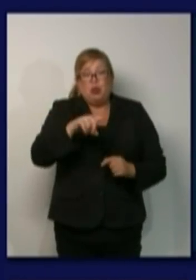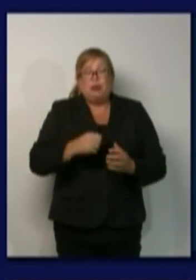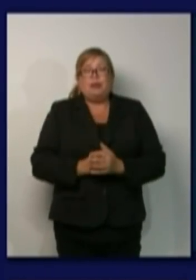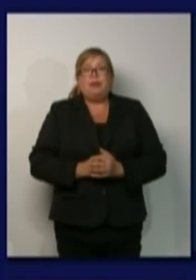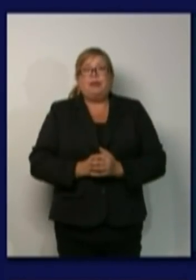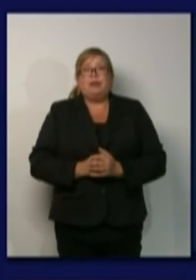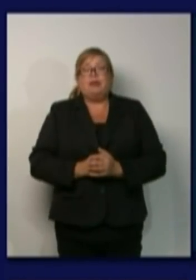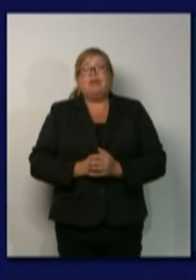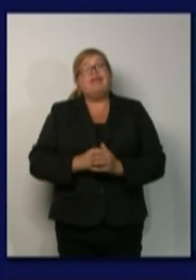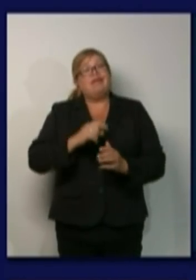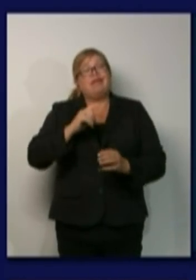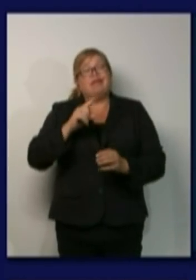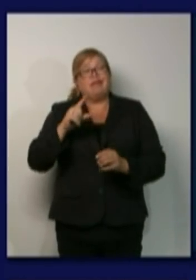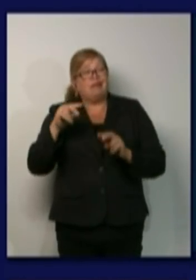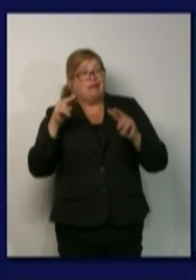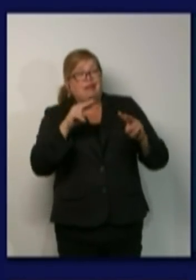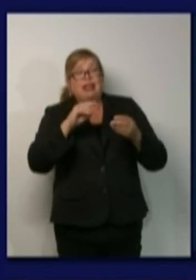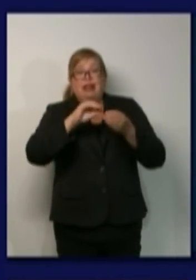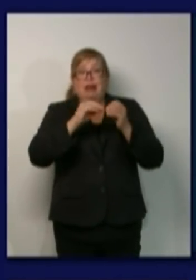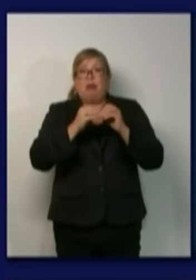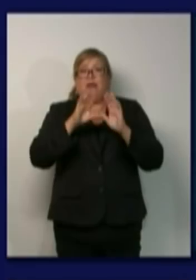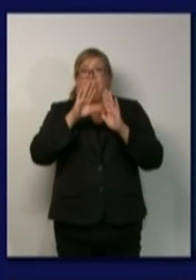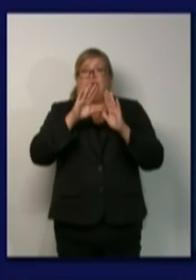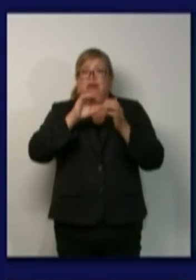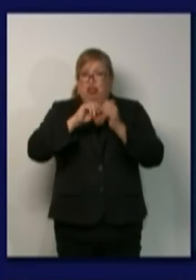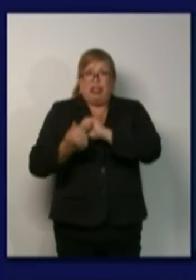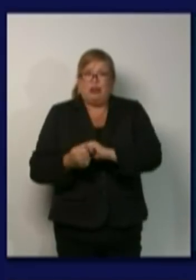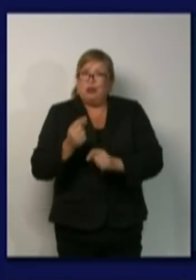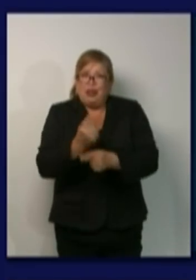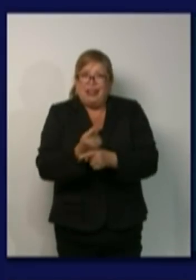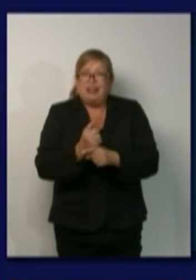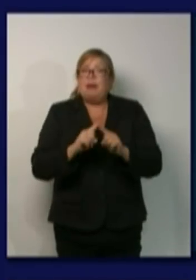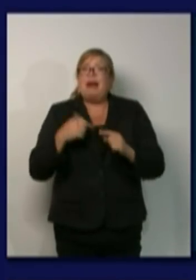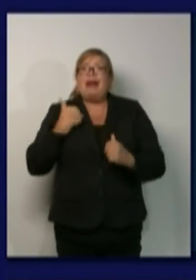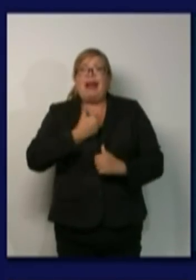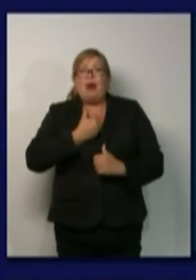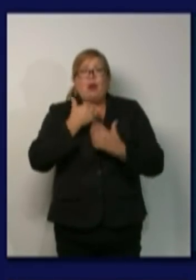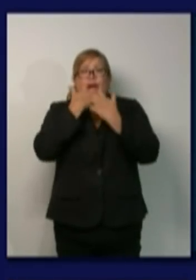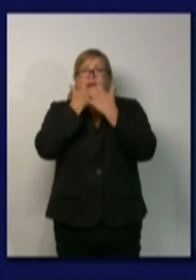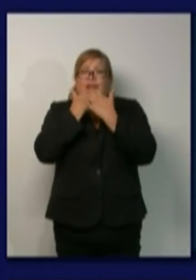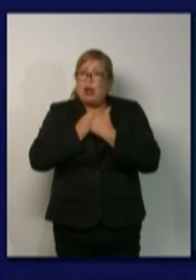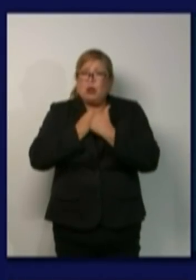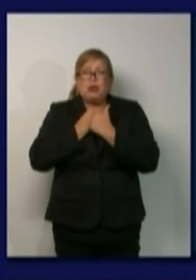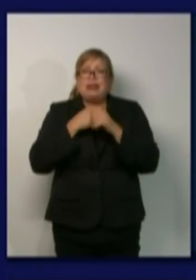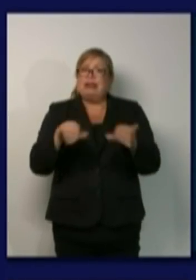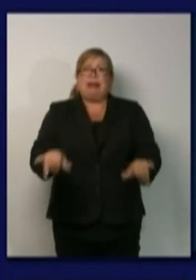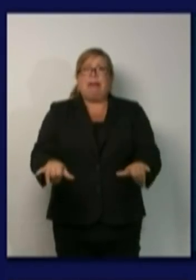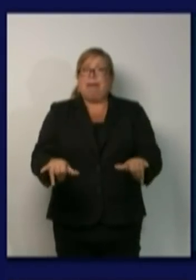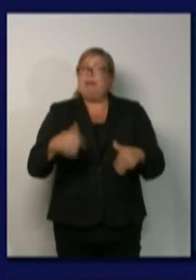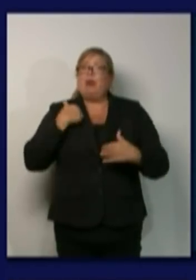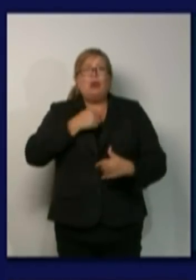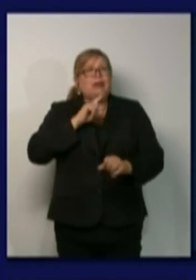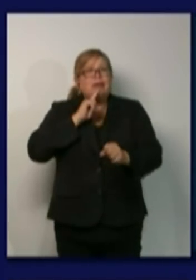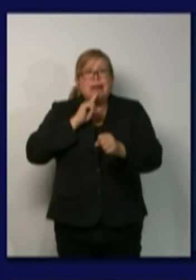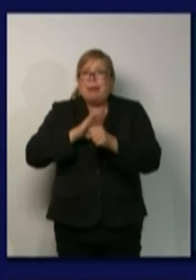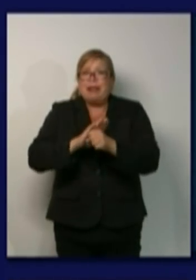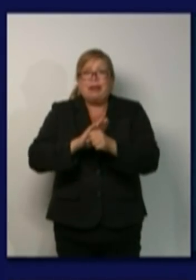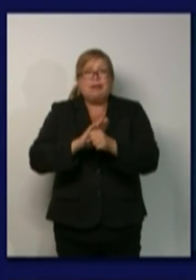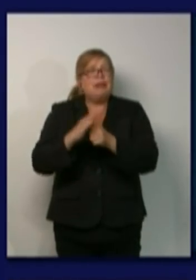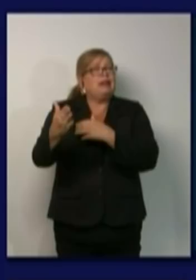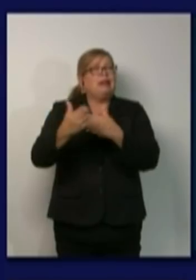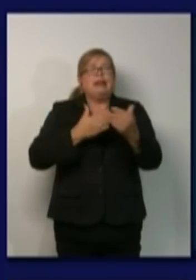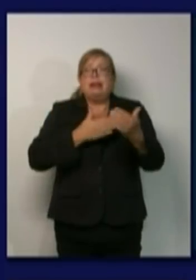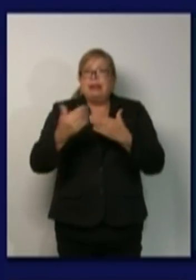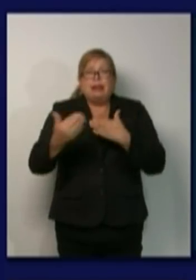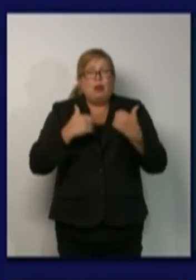numbers have certainly changed, our values remain. And we are committed, despite the